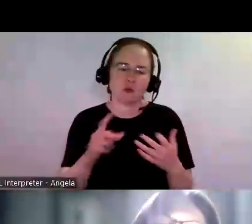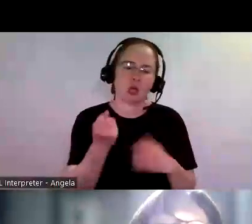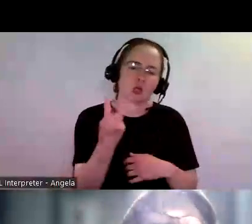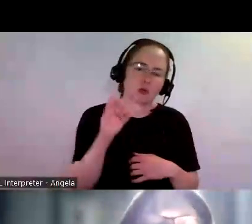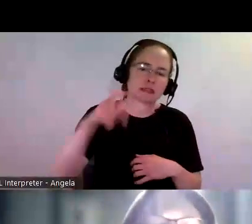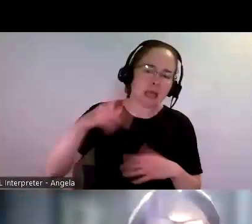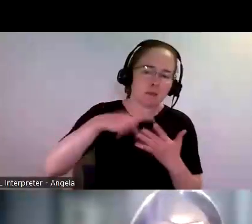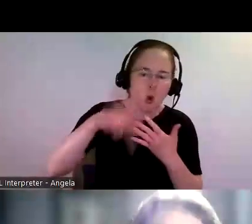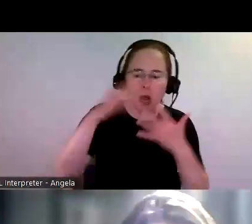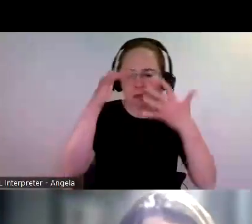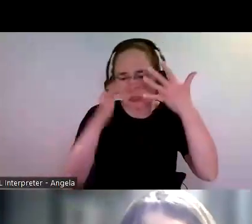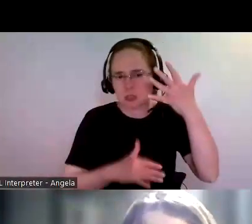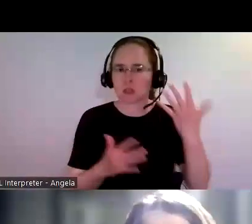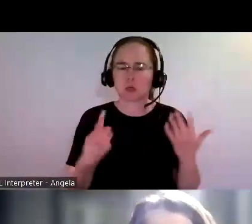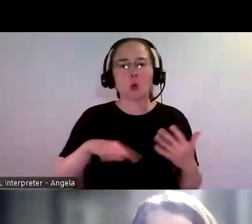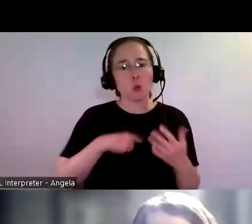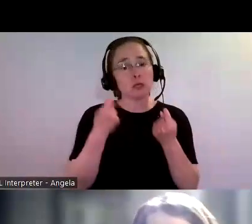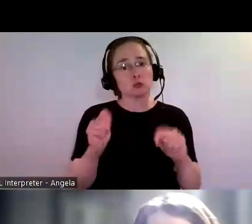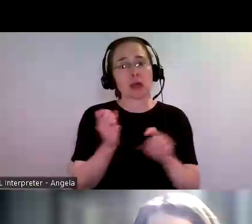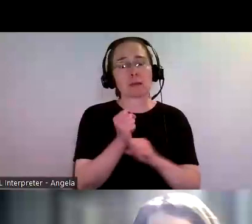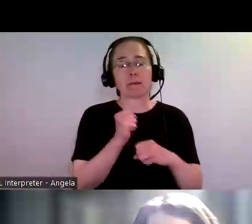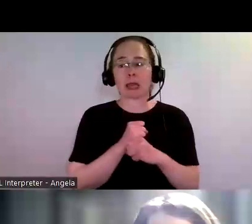So what we try to do is make it